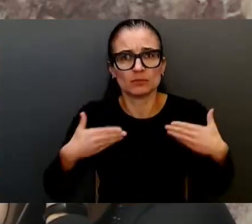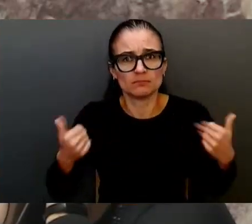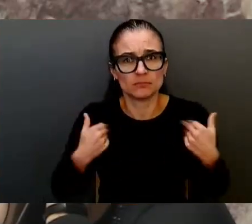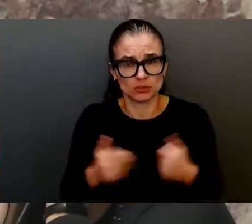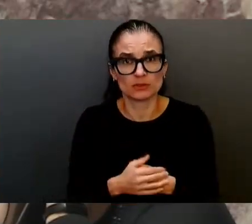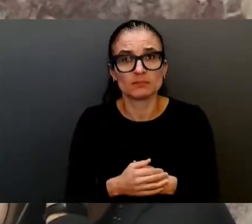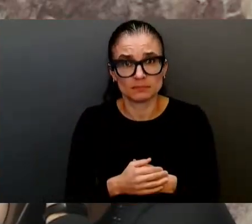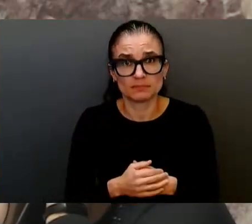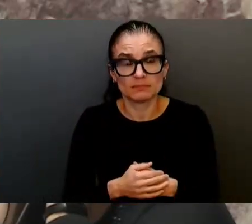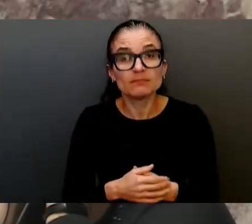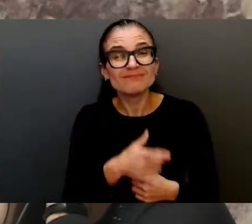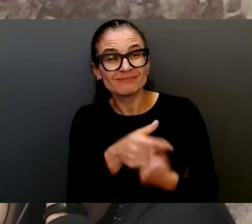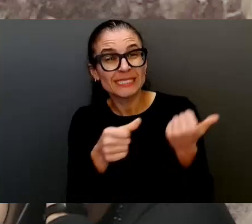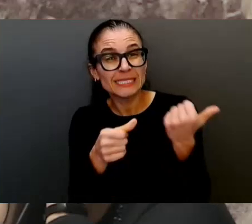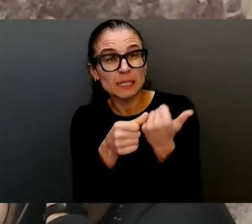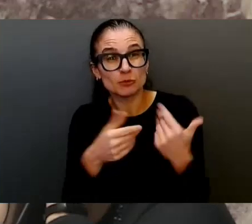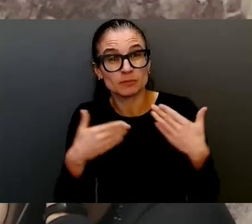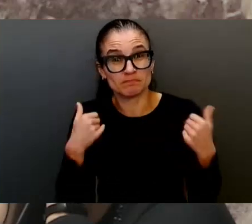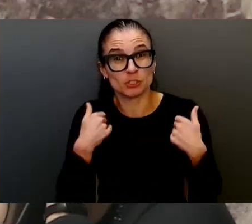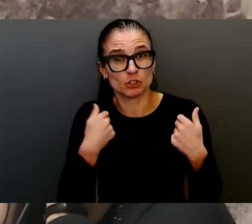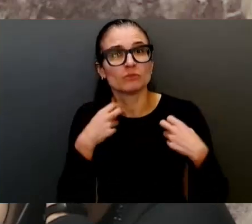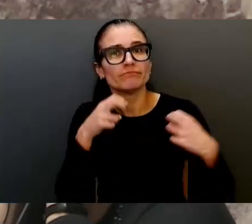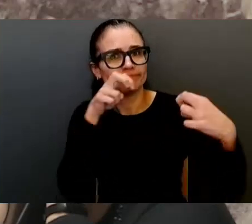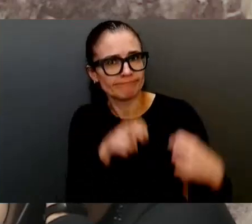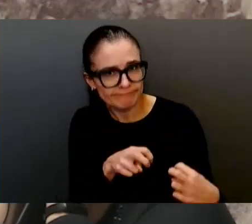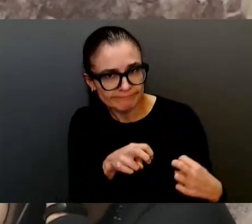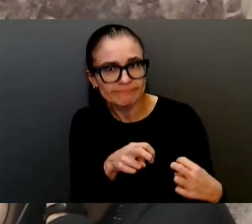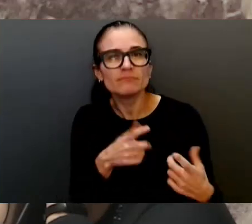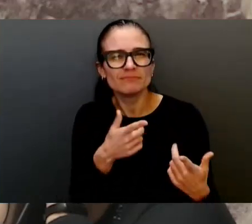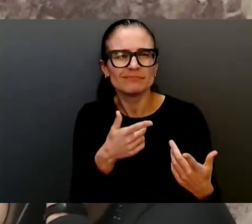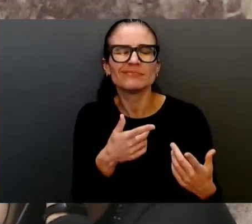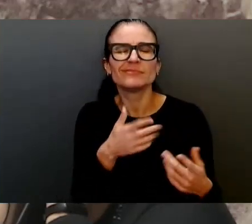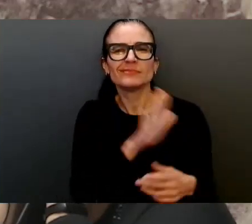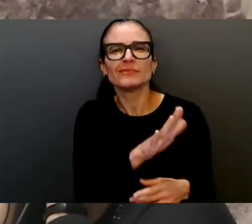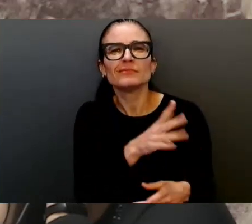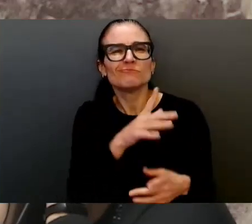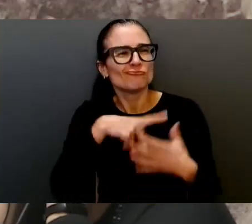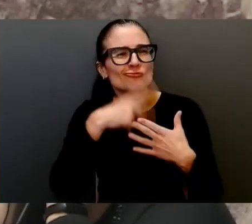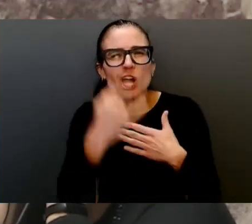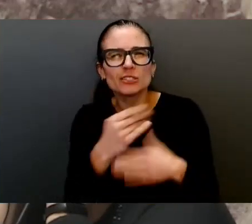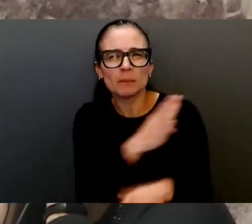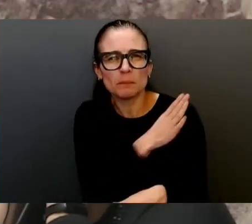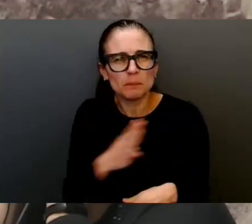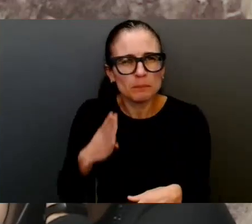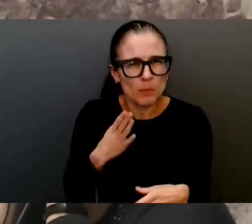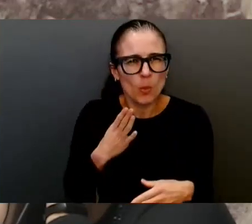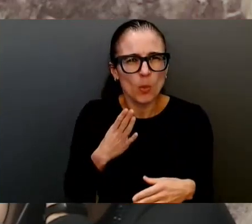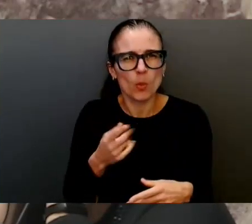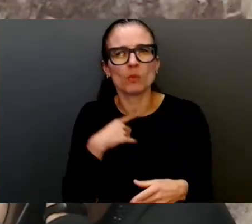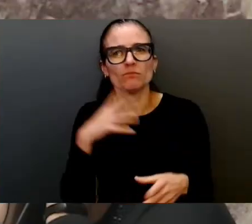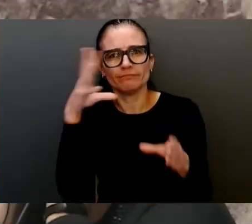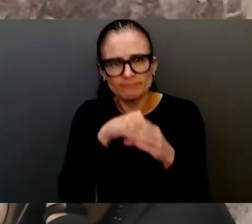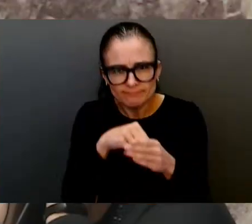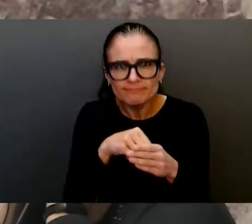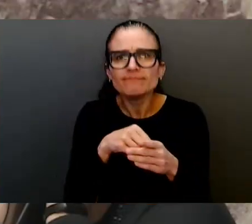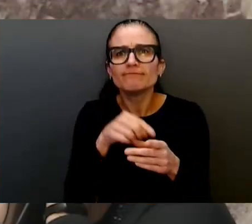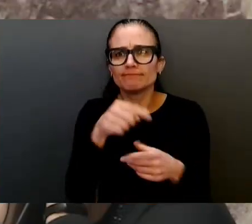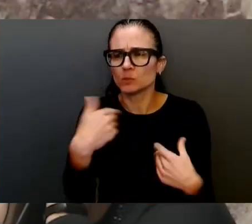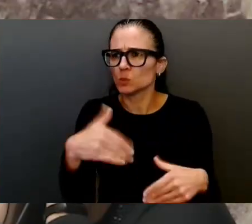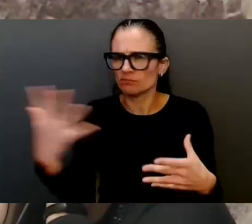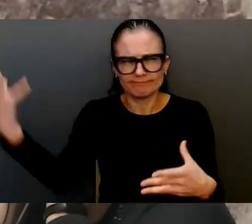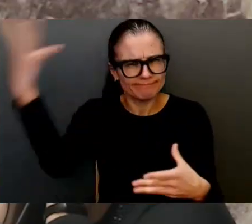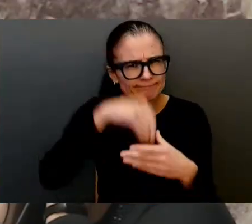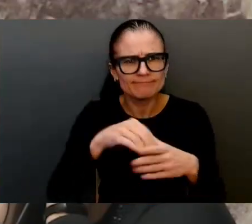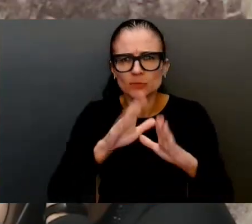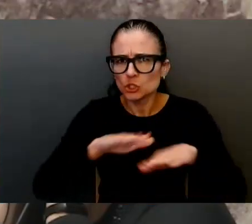across government on a comprehensive child and youth well-being plan and outcomes framework. I meet with the representative of children and